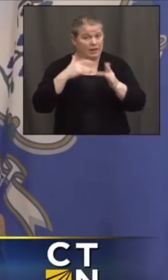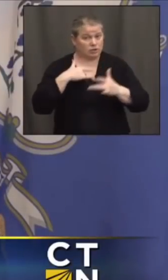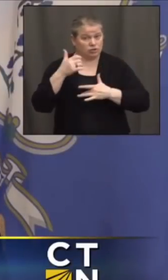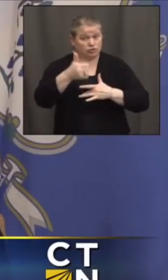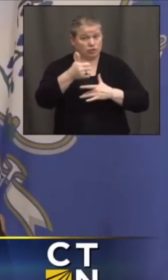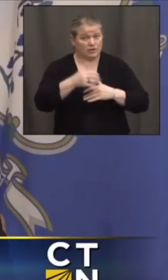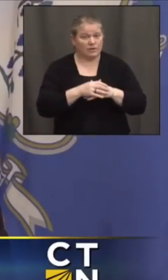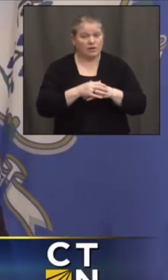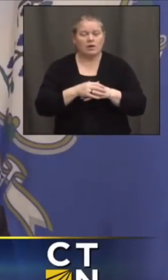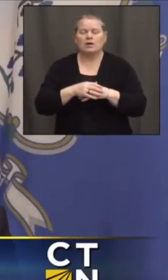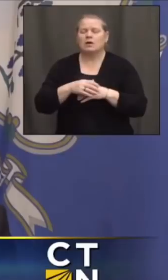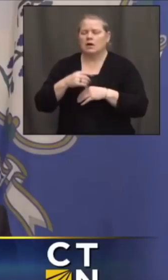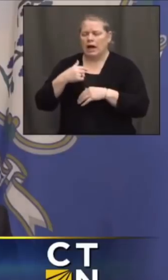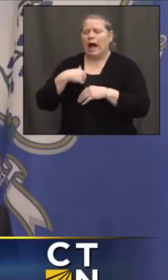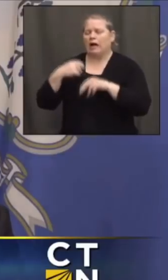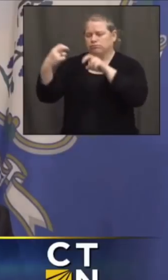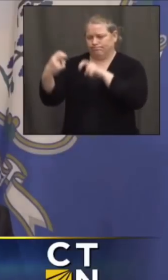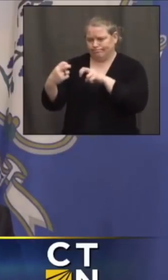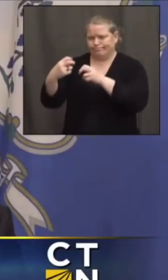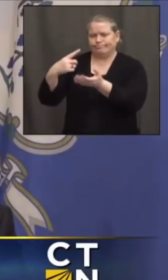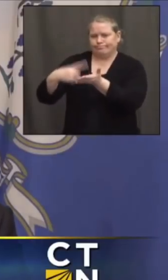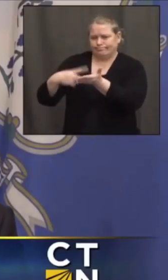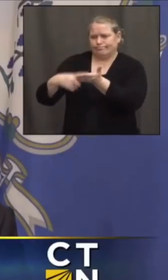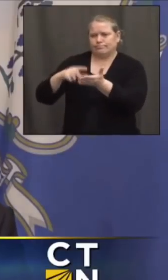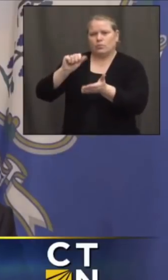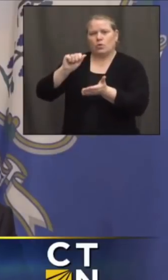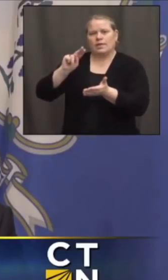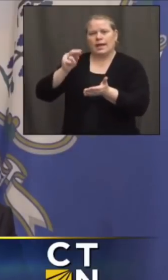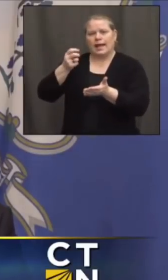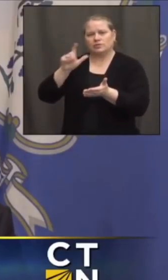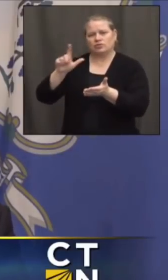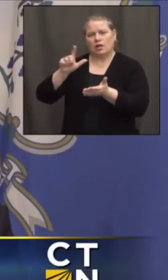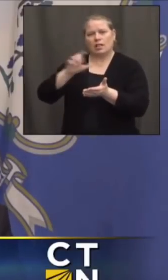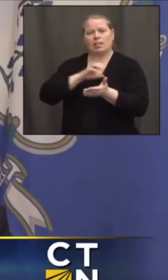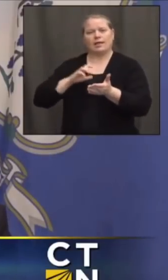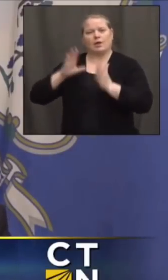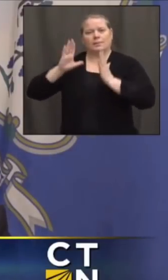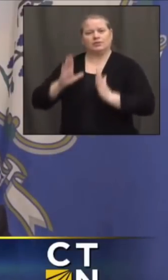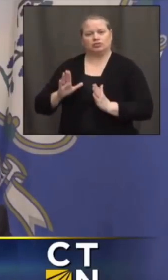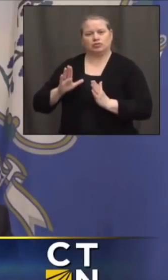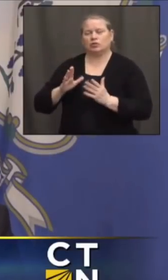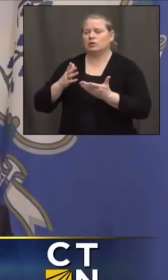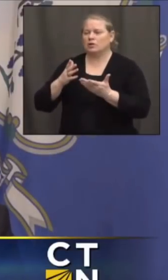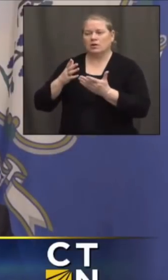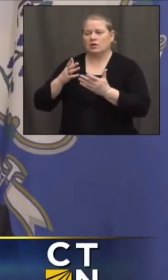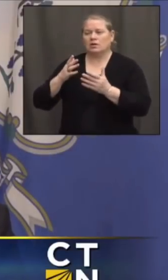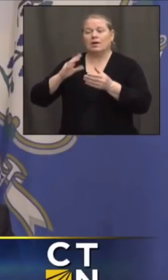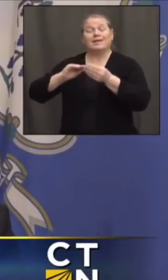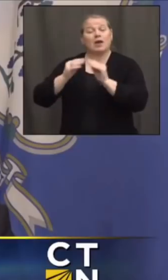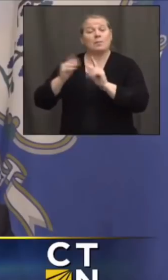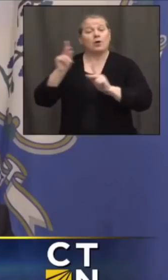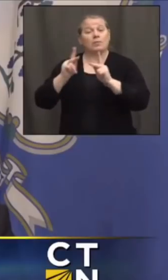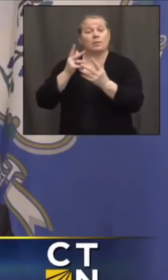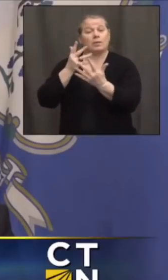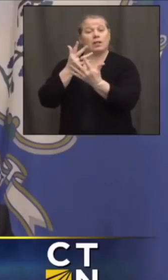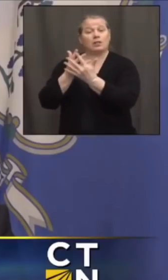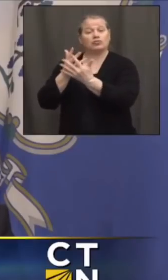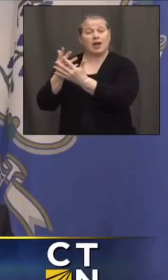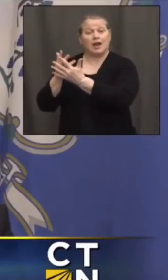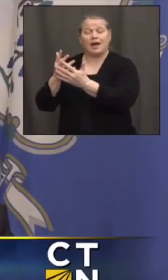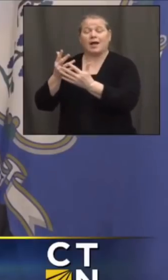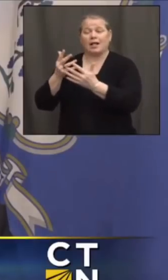it really well. I mean, we're at the lowest level of incarceration this state has seen in well over, a